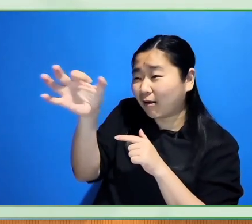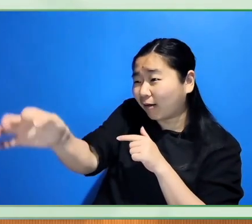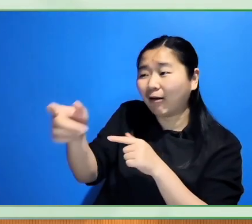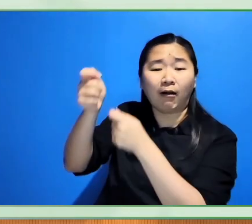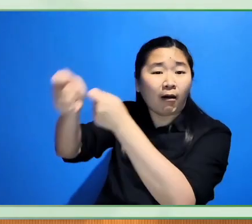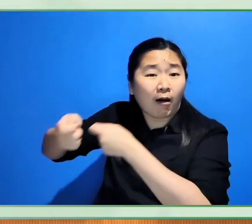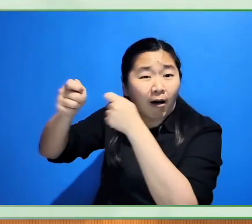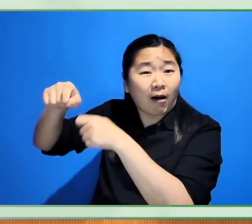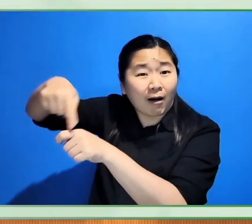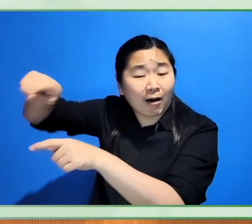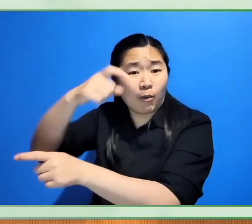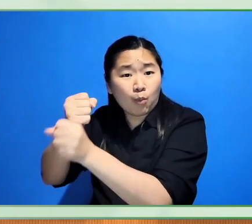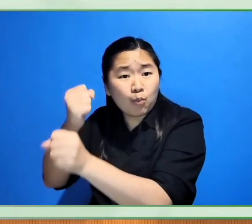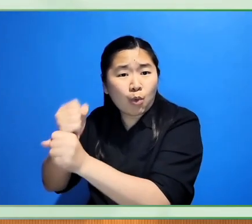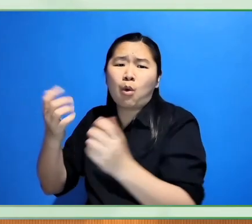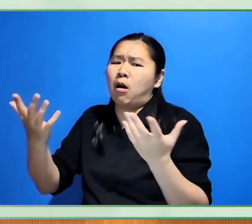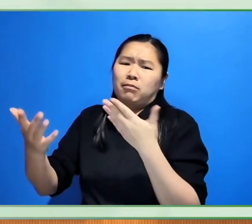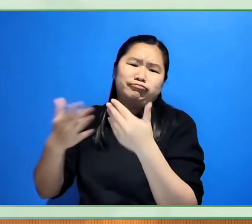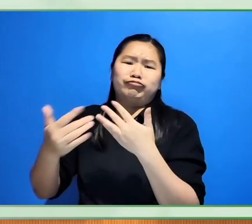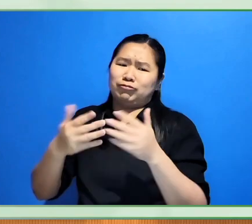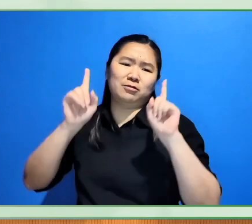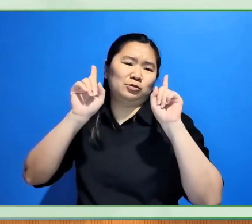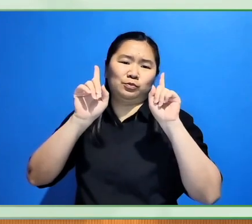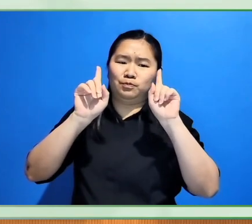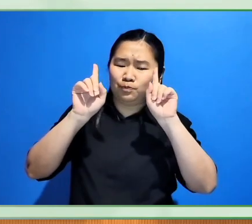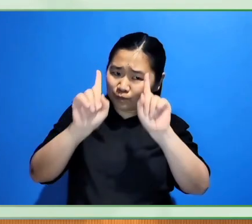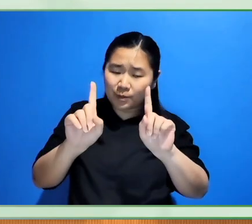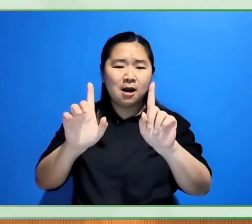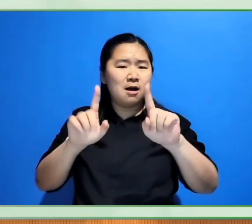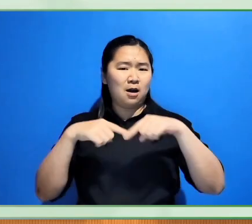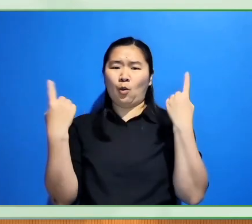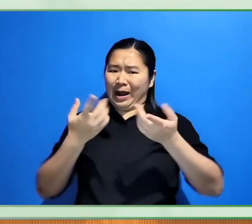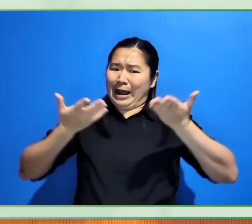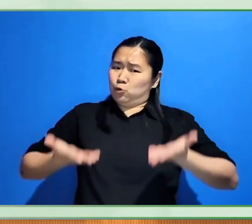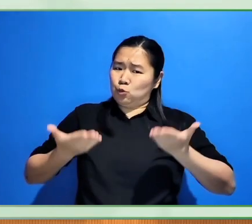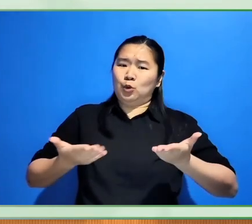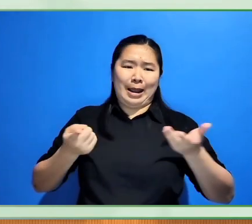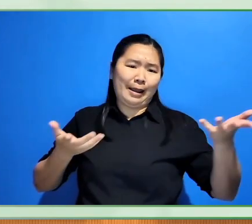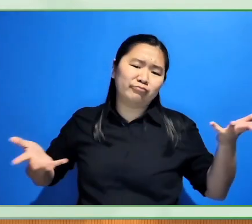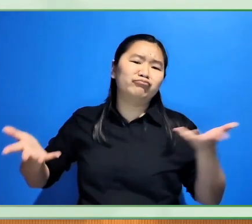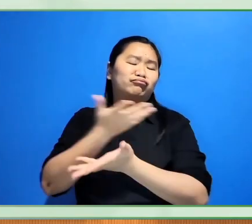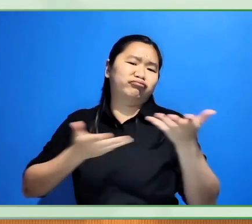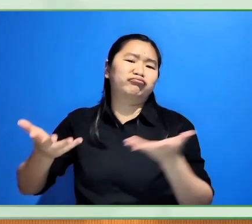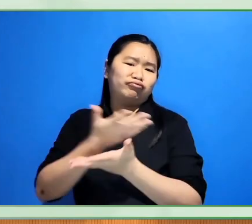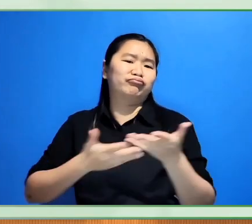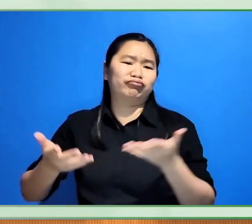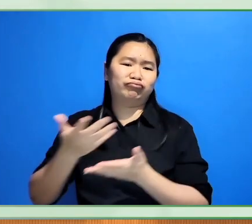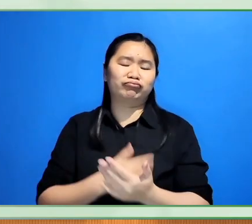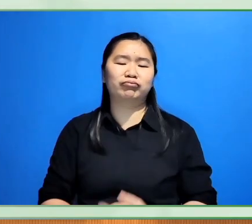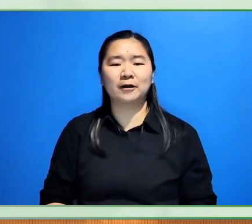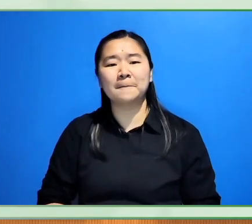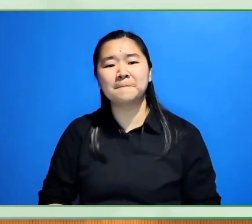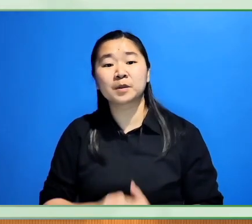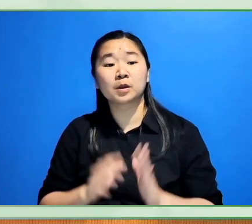have Mohamed Daoufi from Cure Bionics in Tunisia. Welcome, Mohamed. Enzo